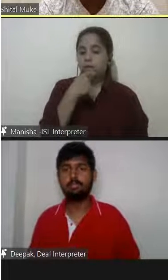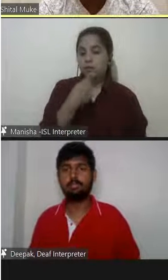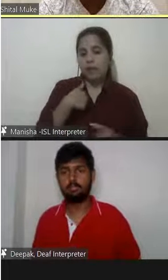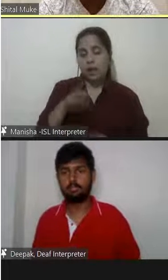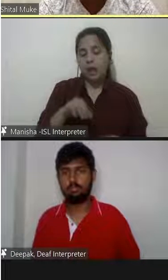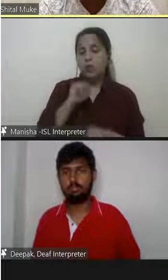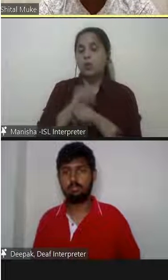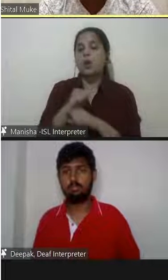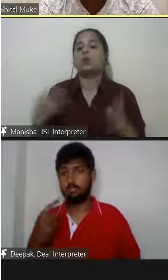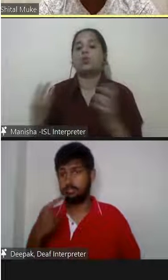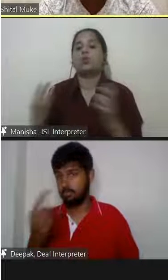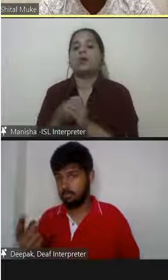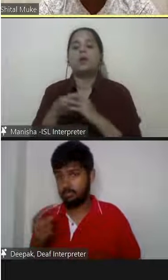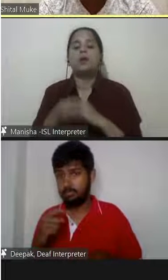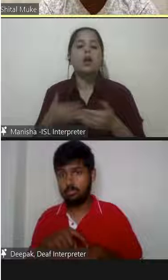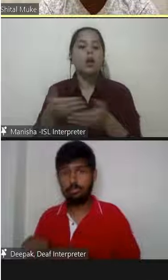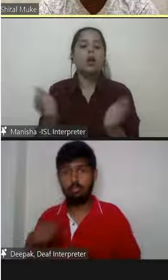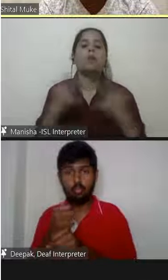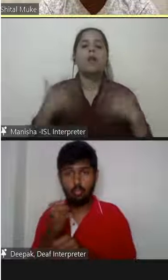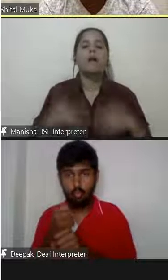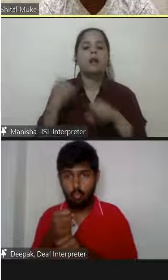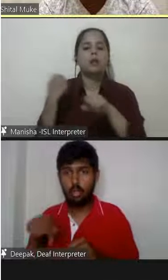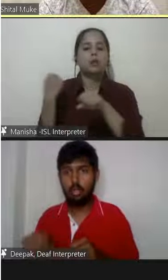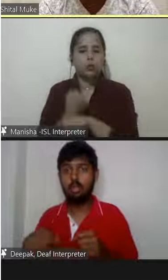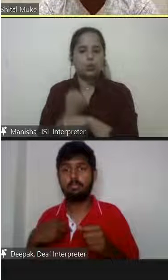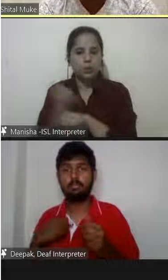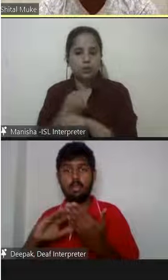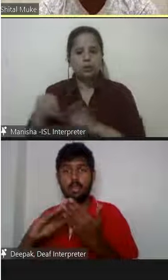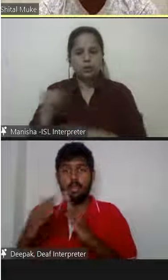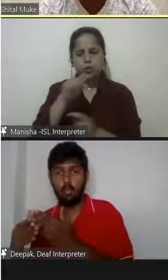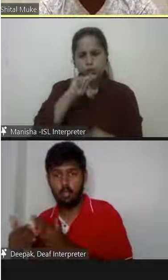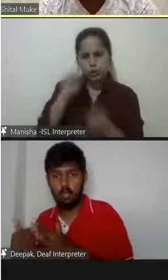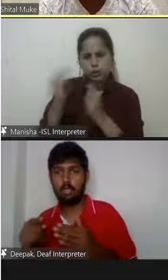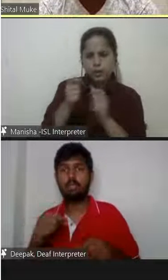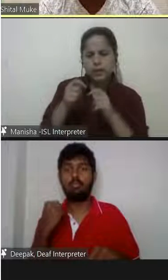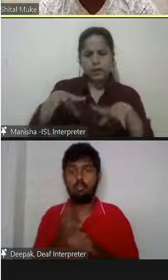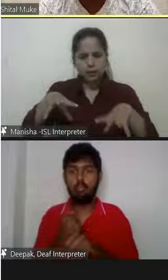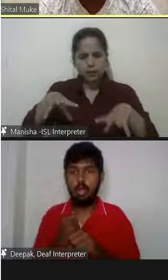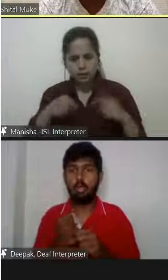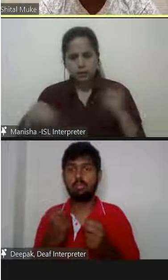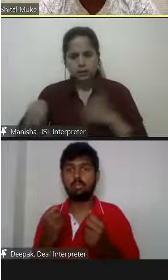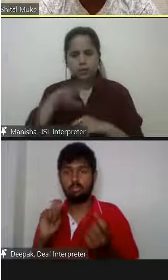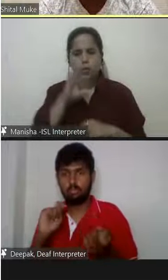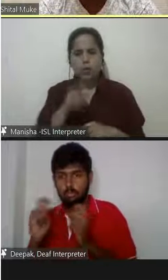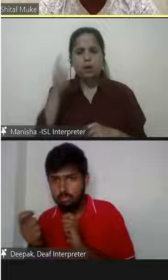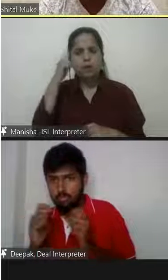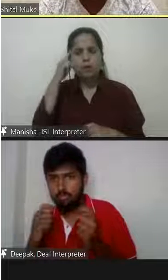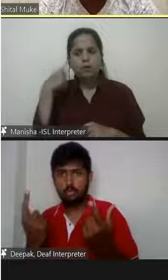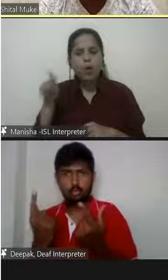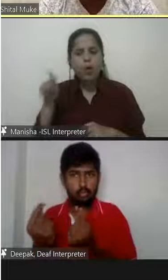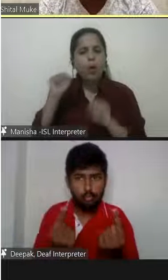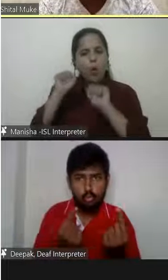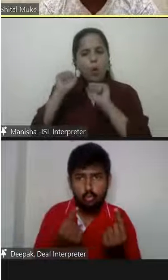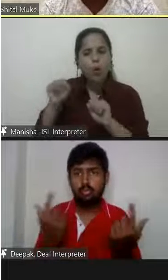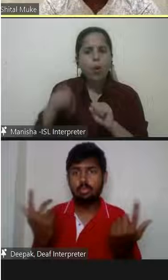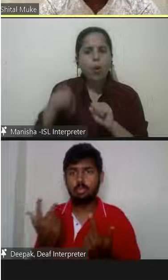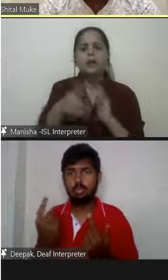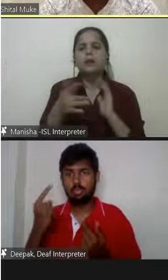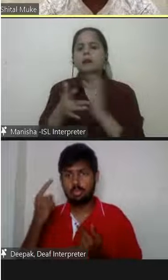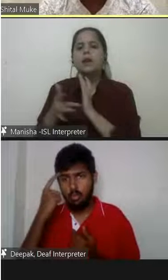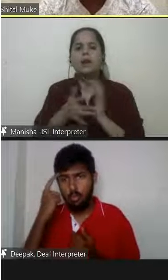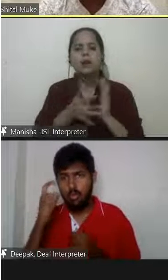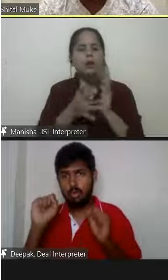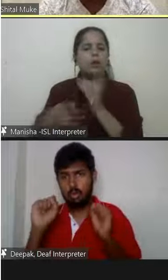health workers delivering these, modifying and adapting these interventions for the digital platform.